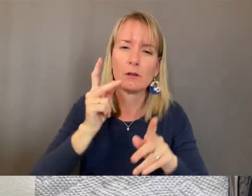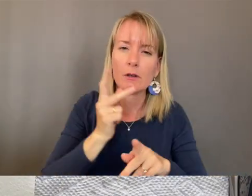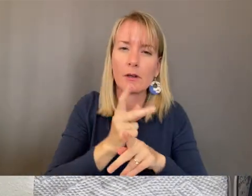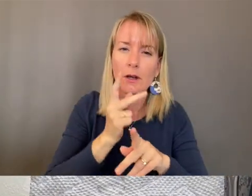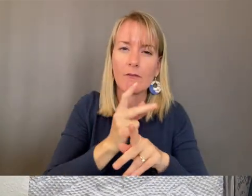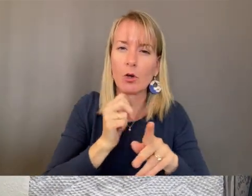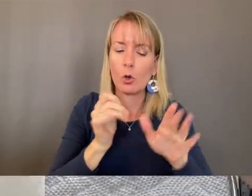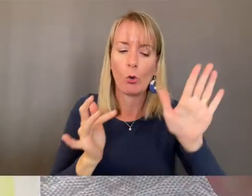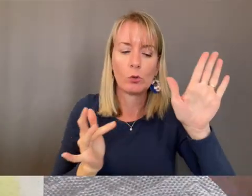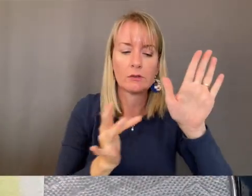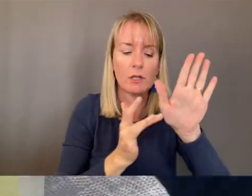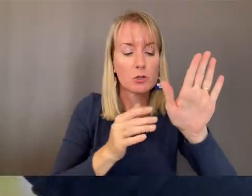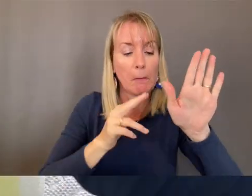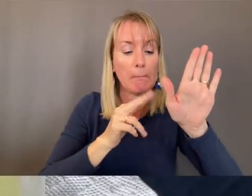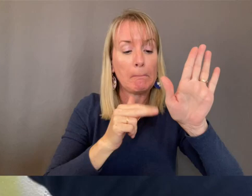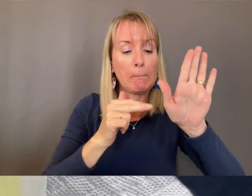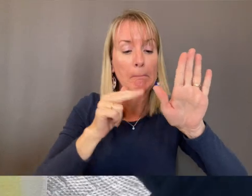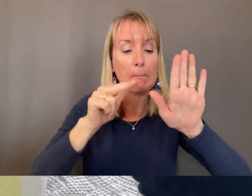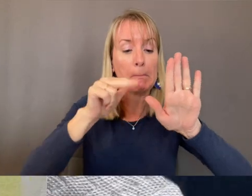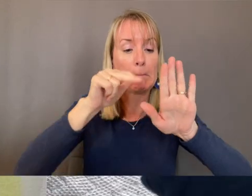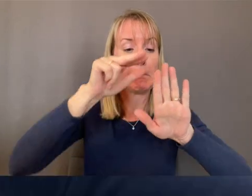the edges not to touch the painting.